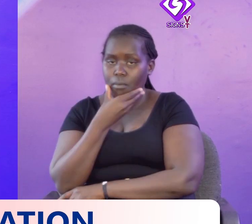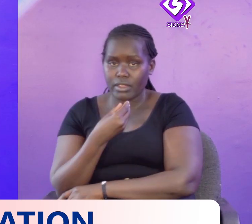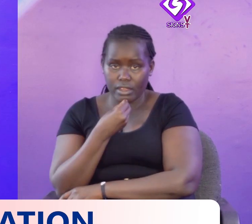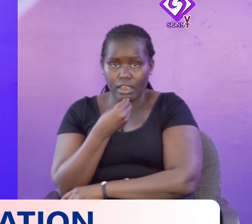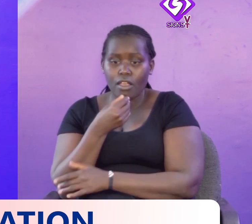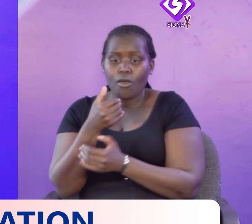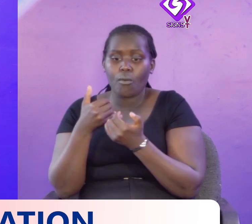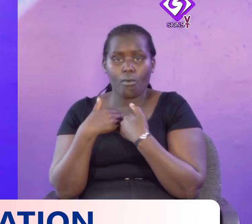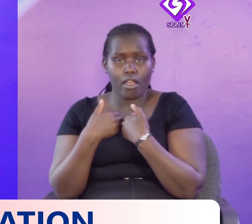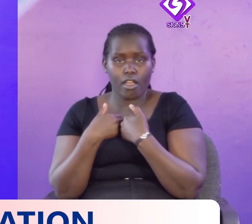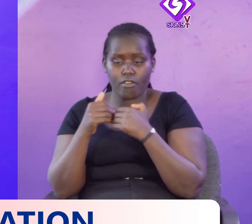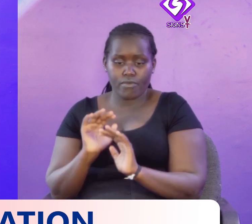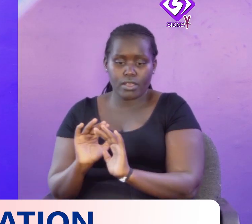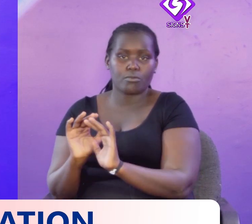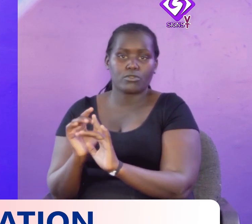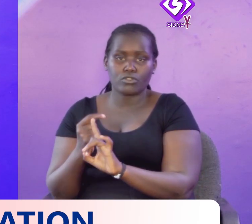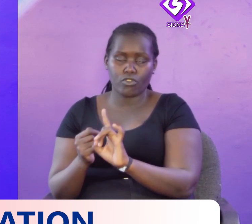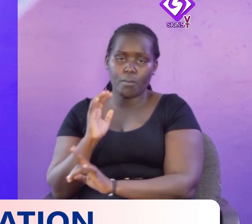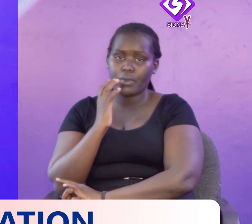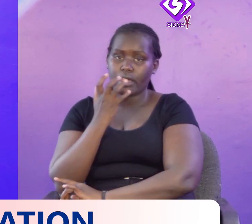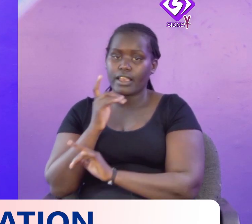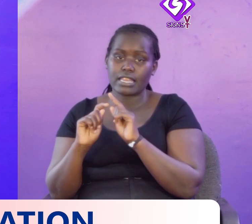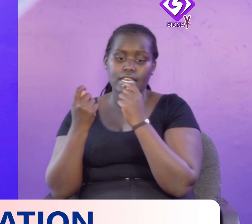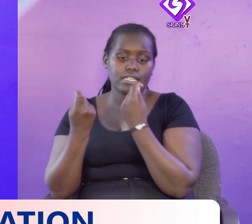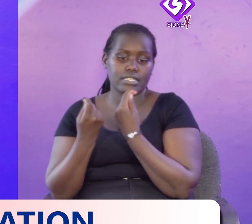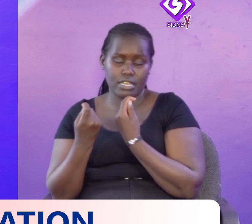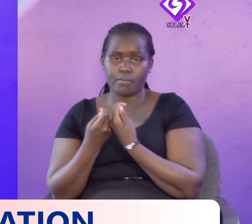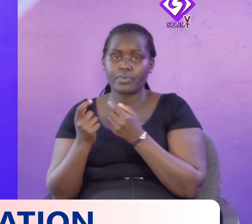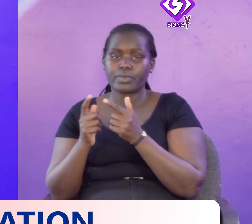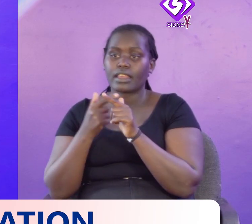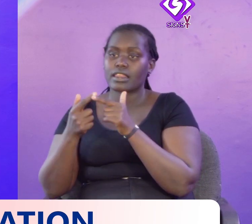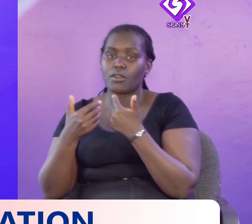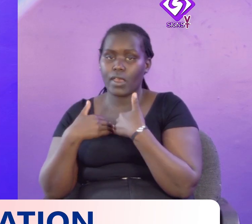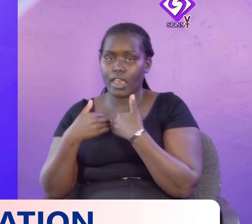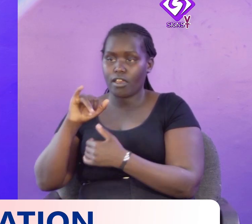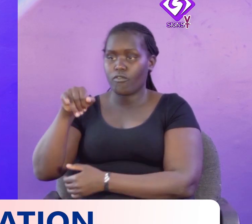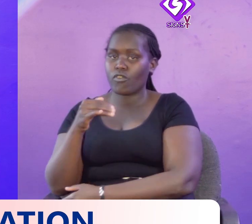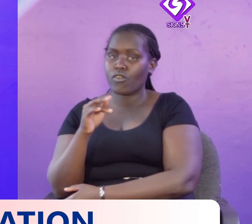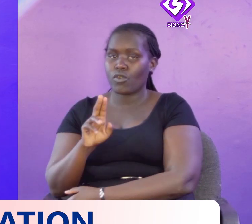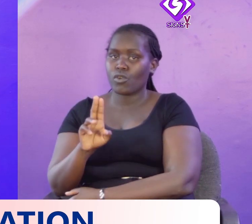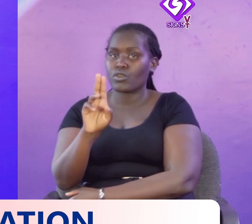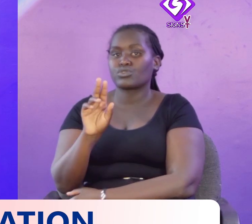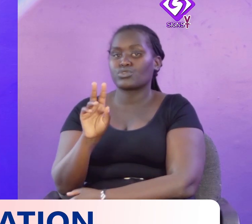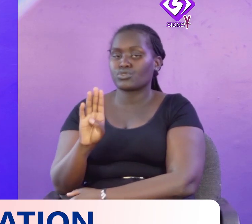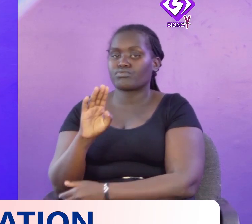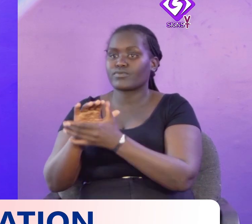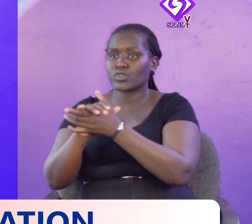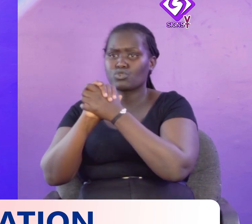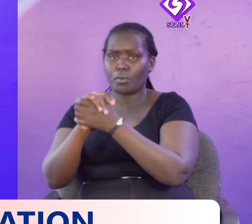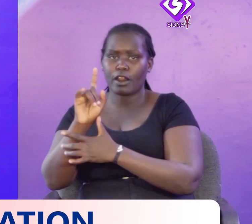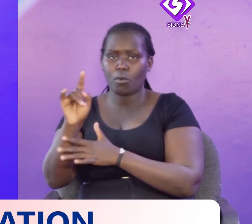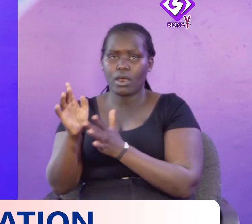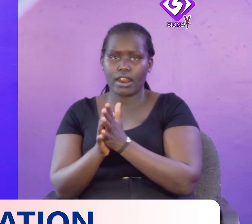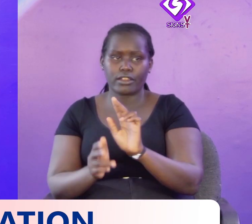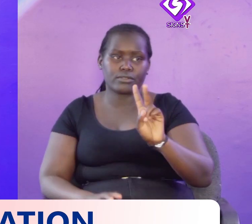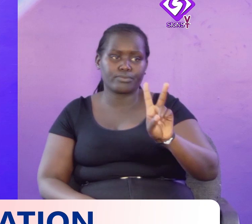There is the push from the Rigathi team. Then there is Jubilee 1 and Jubilee 2. Absolutely. Yeah, then you